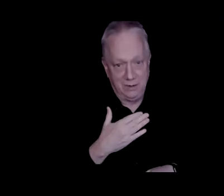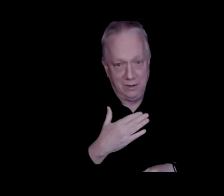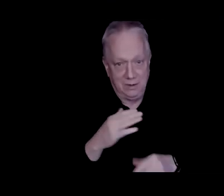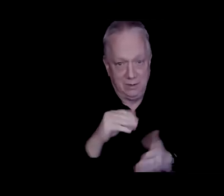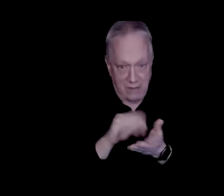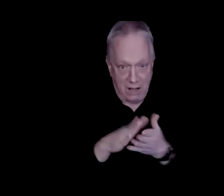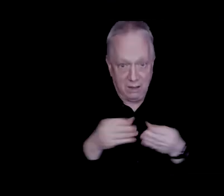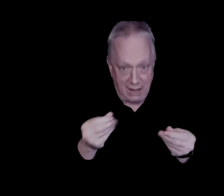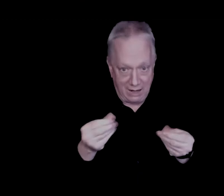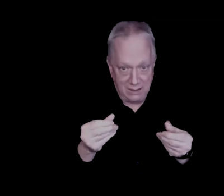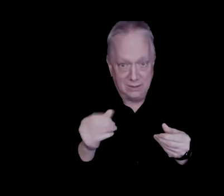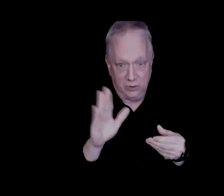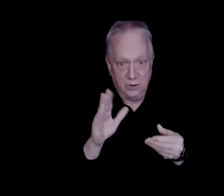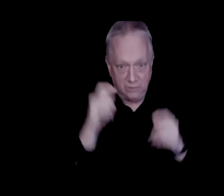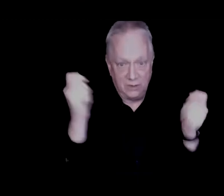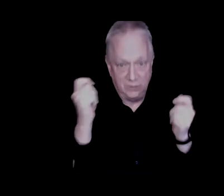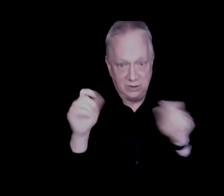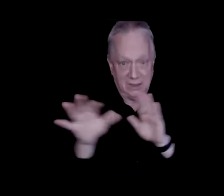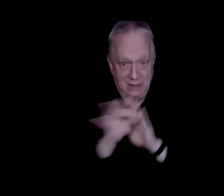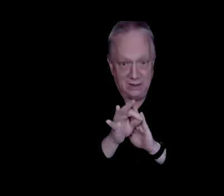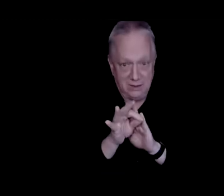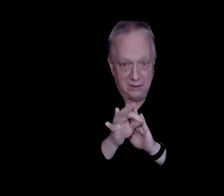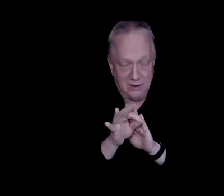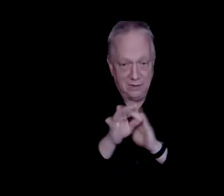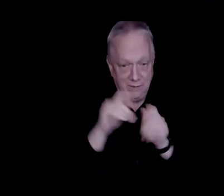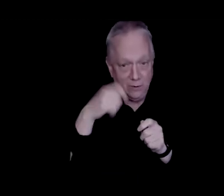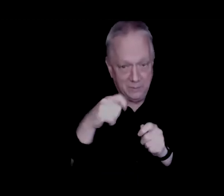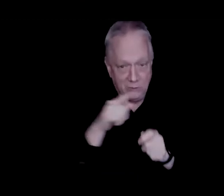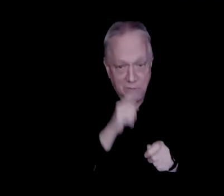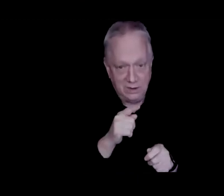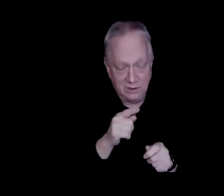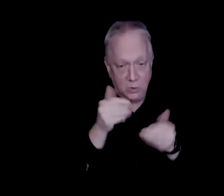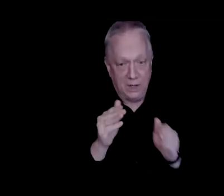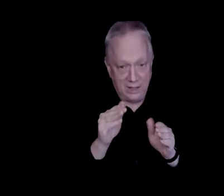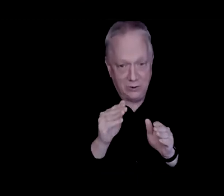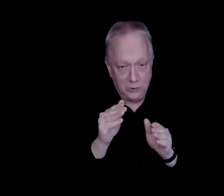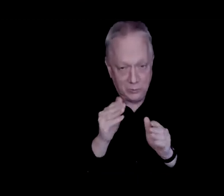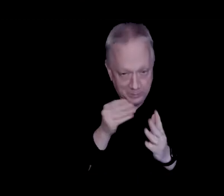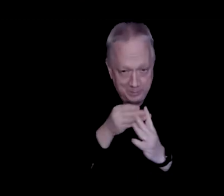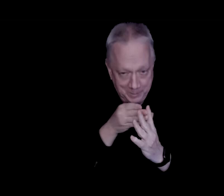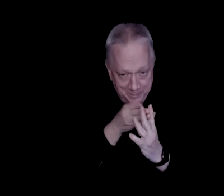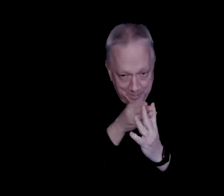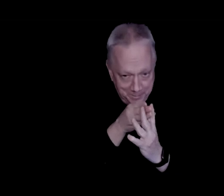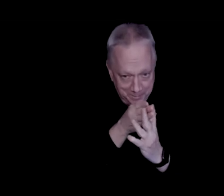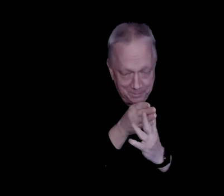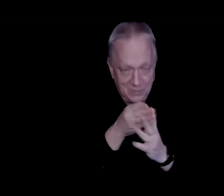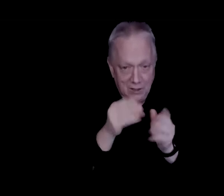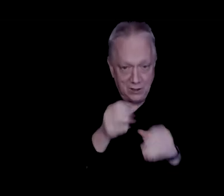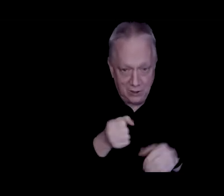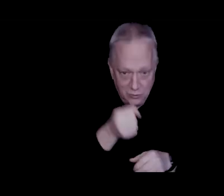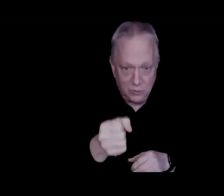your festival has selected the film, because it's a way to introduce the